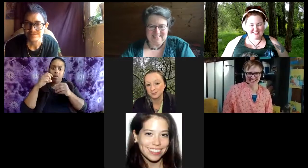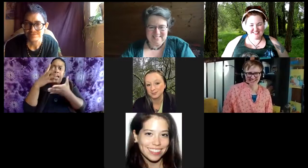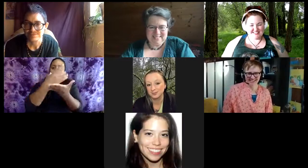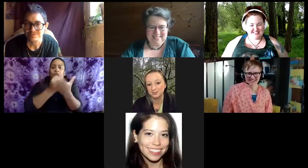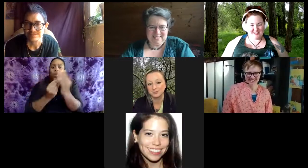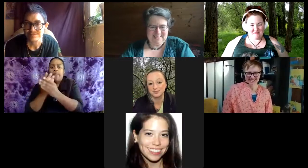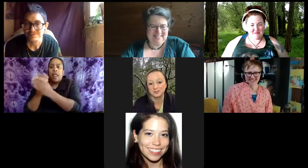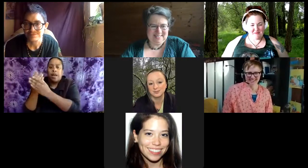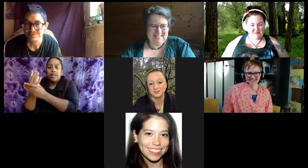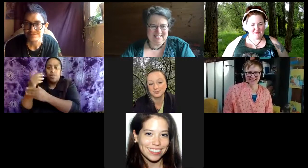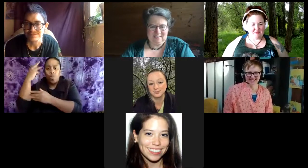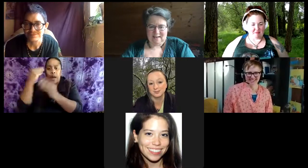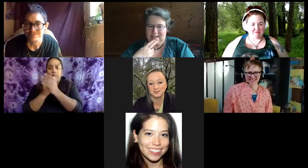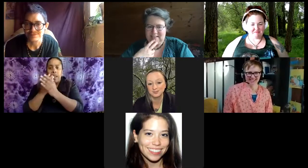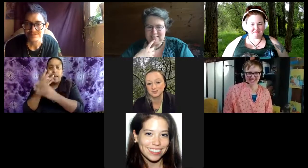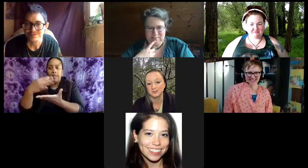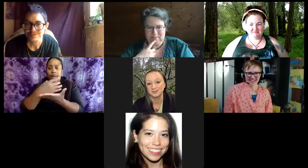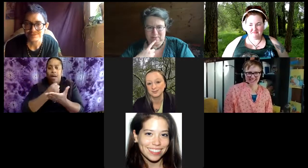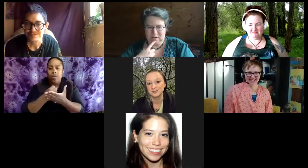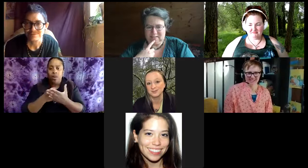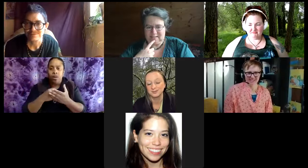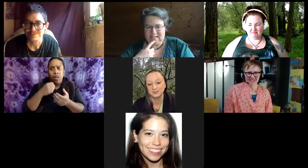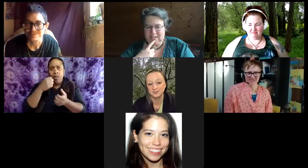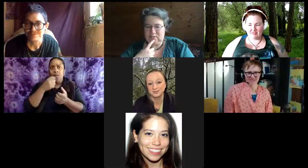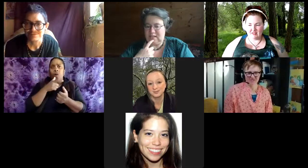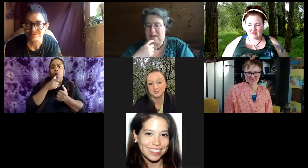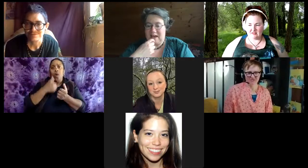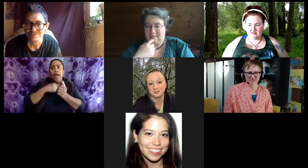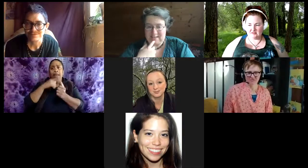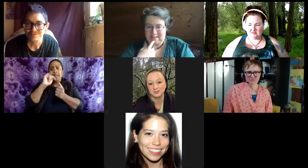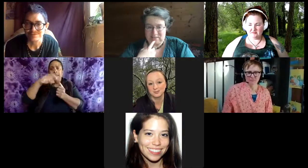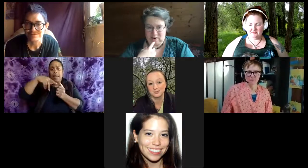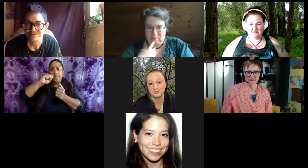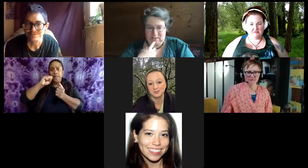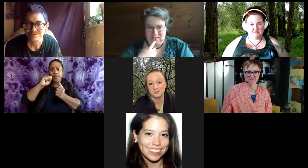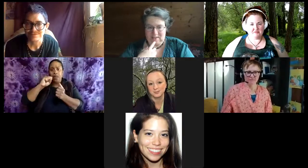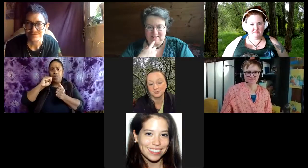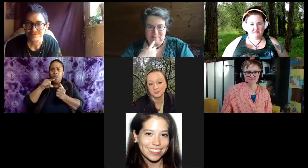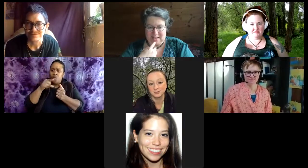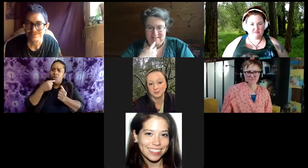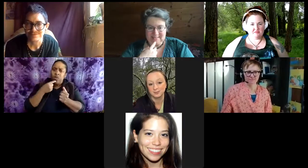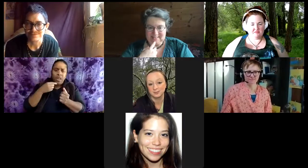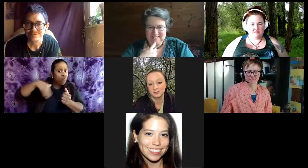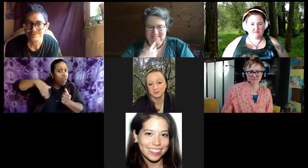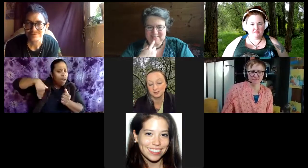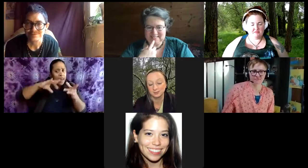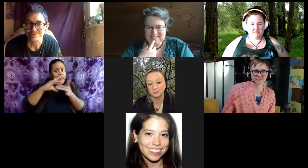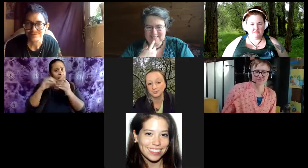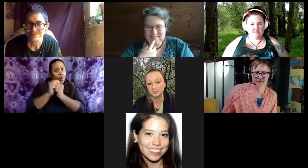right. All right. Any tips on foraging? So you said you haven't connected very well with the fairies in the